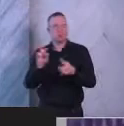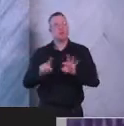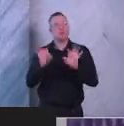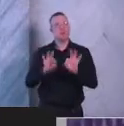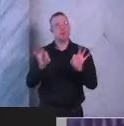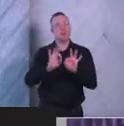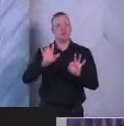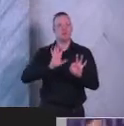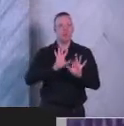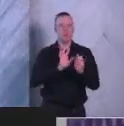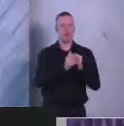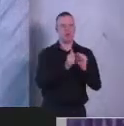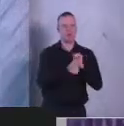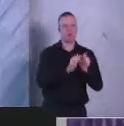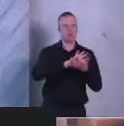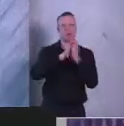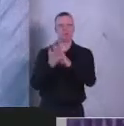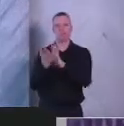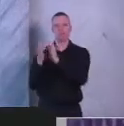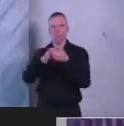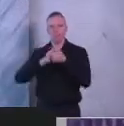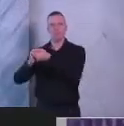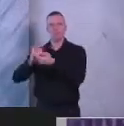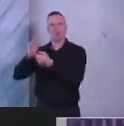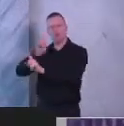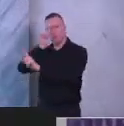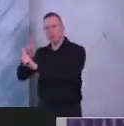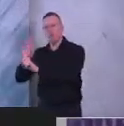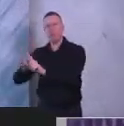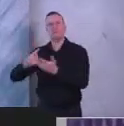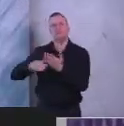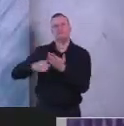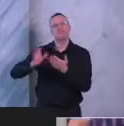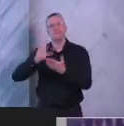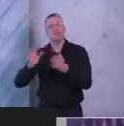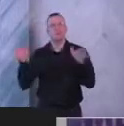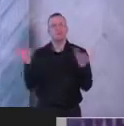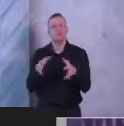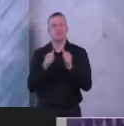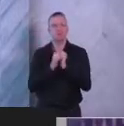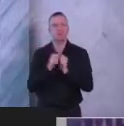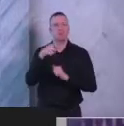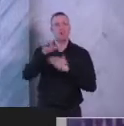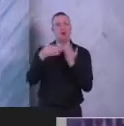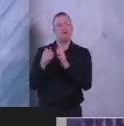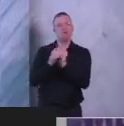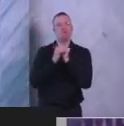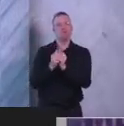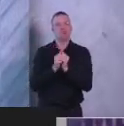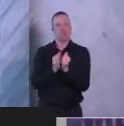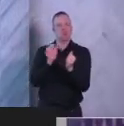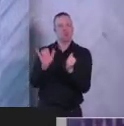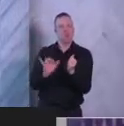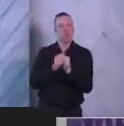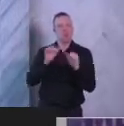from competition to collaboration. I know we were chatting about that earlier, about getting together, that we're all in this together. So how can we work